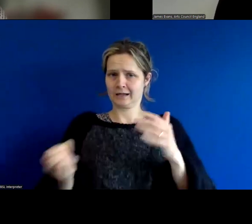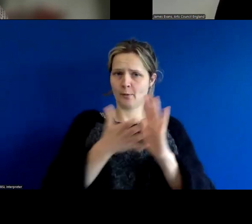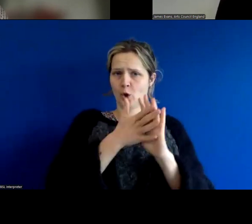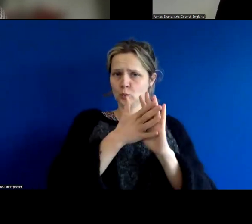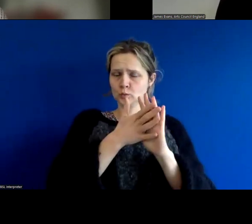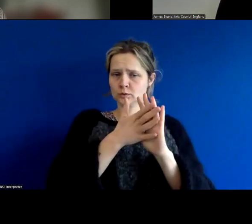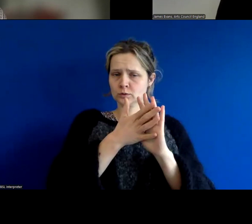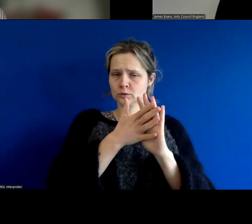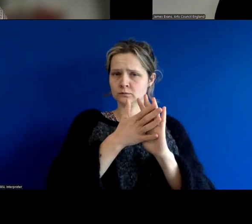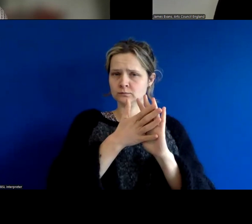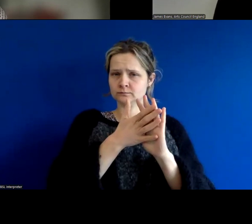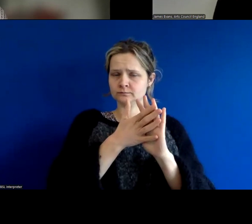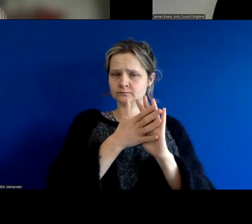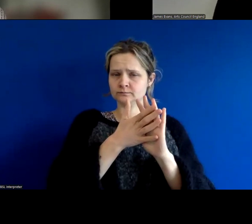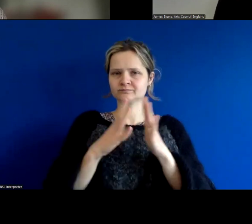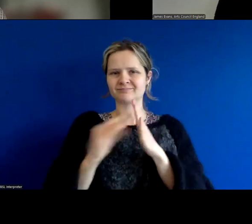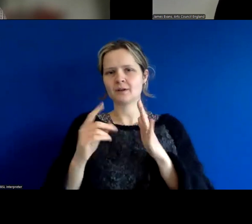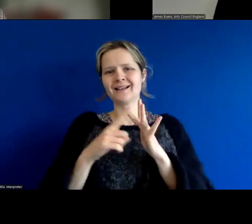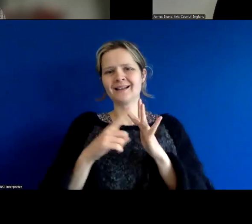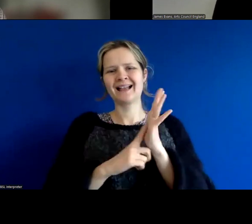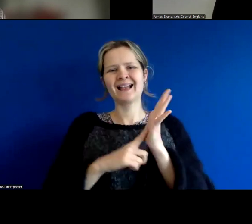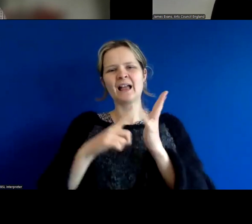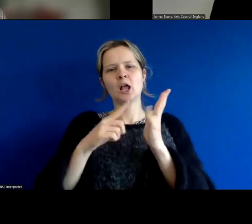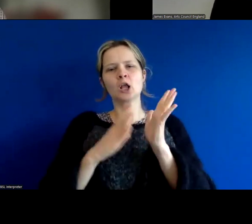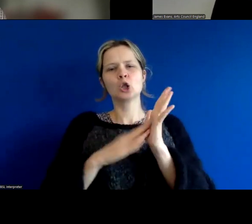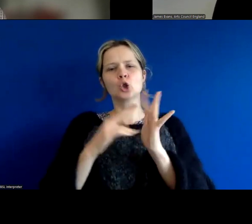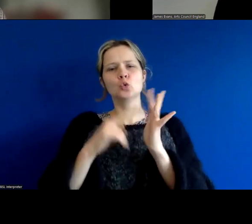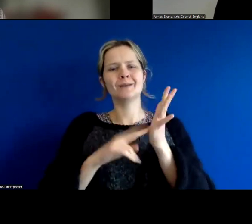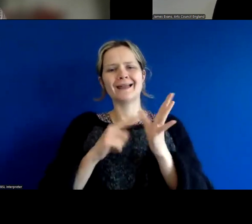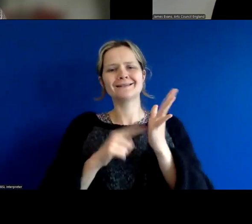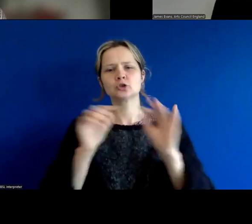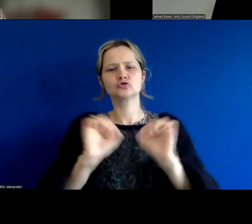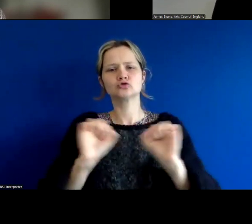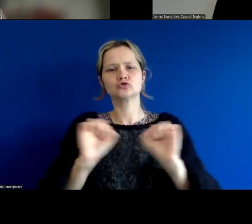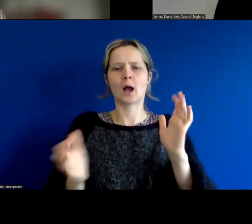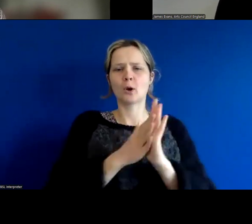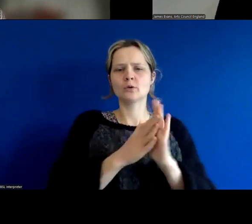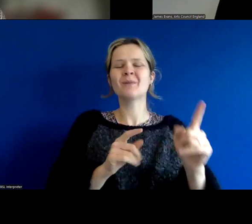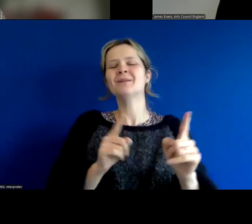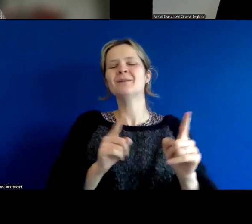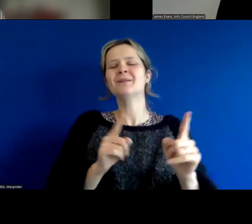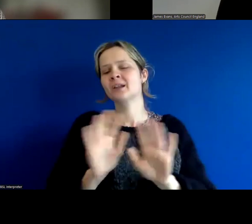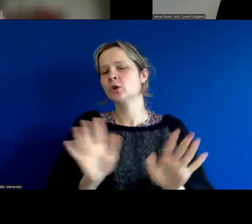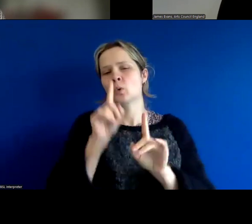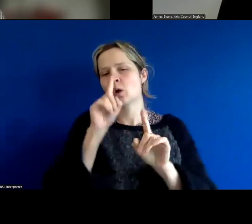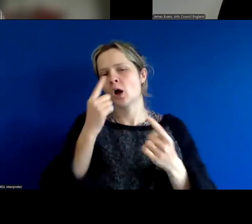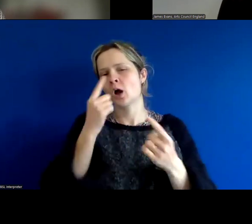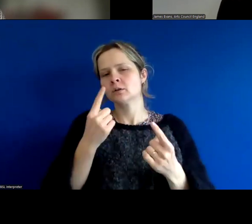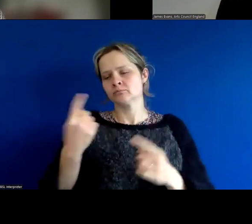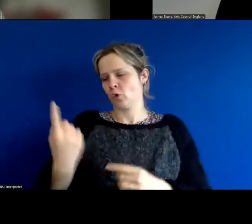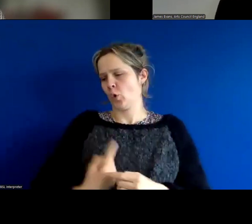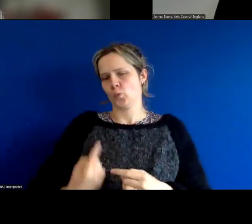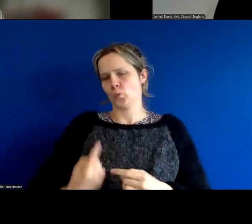She was referencing Illuminate data not being in there specifically. So no, it's not currently possible to upload your own